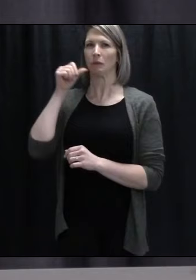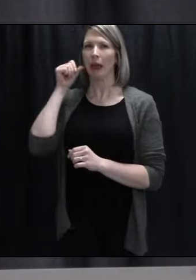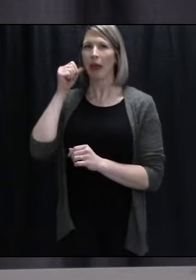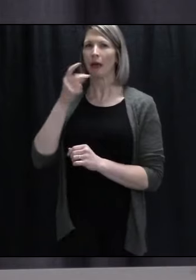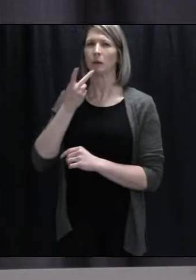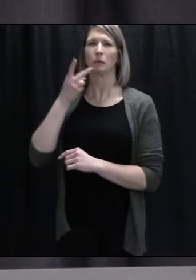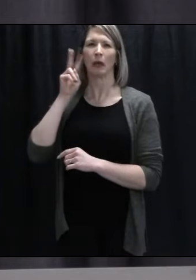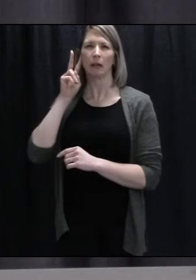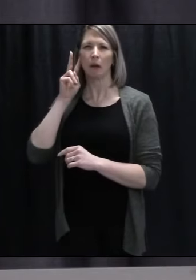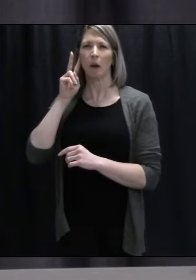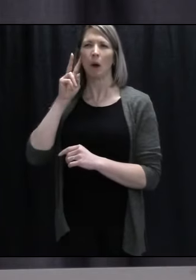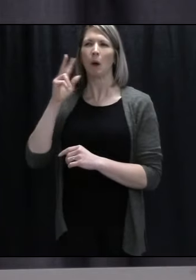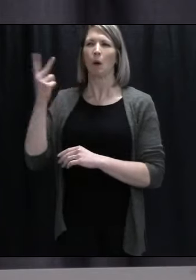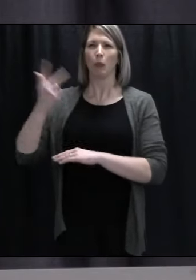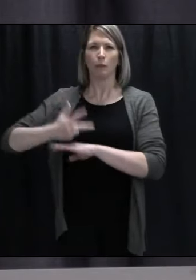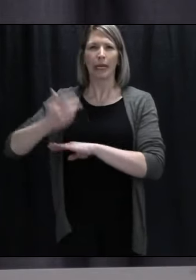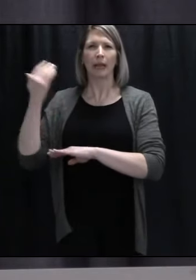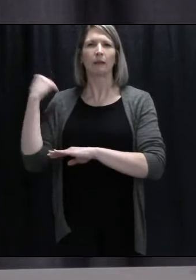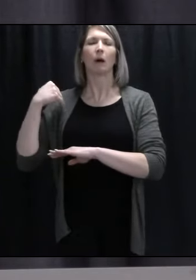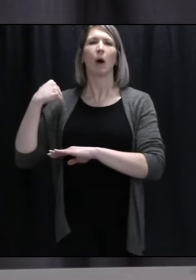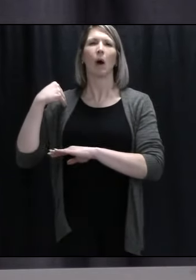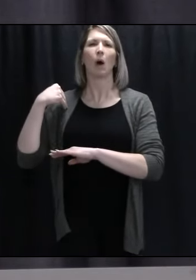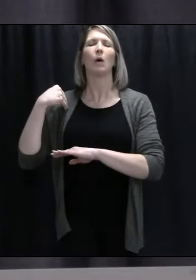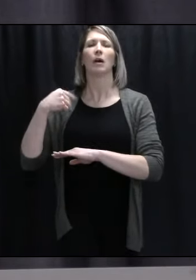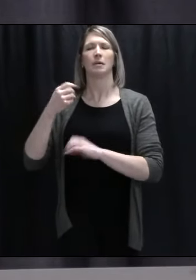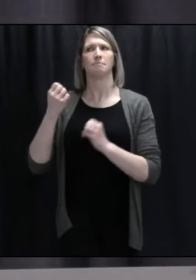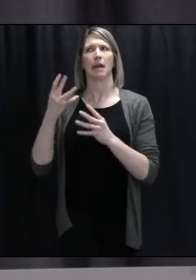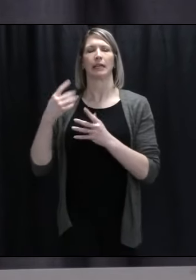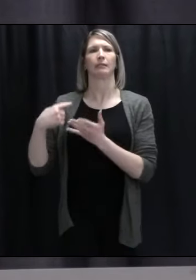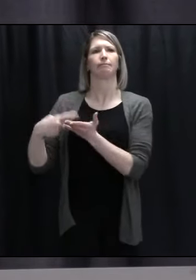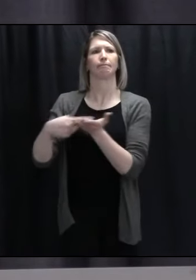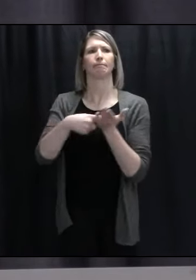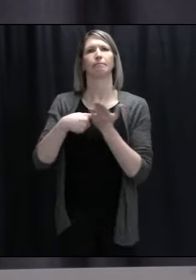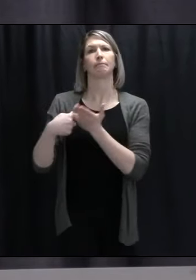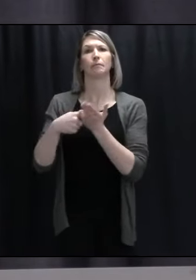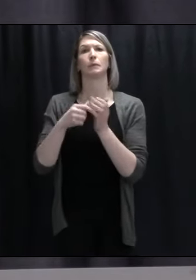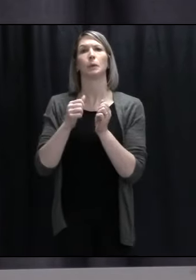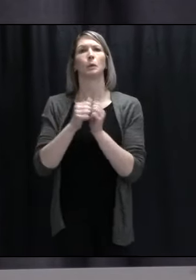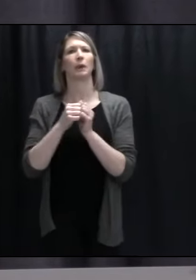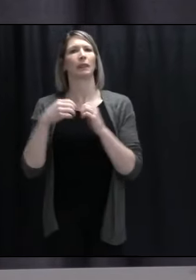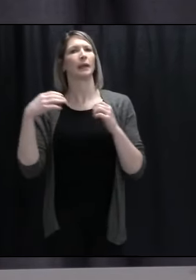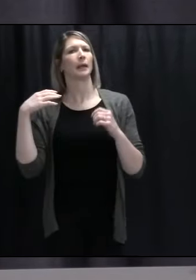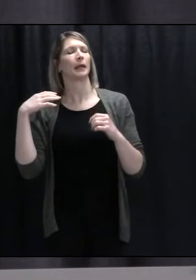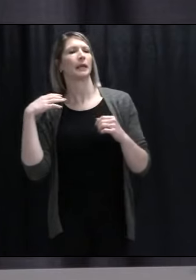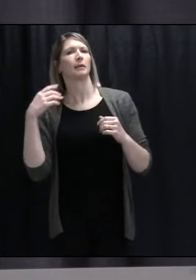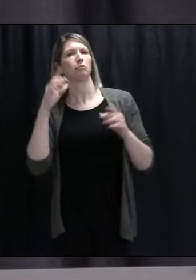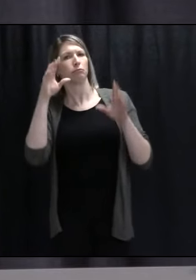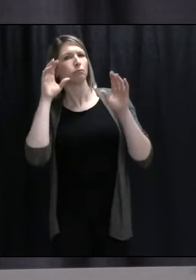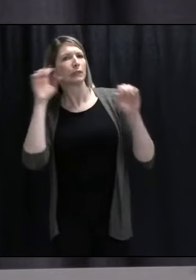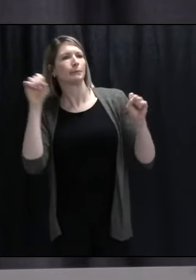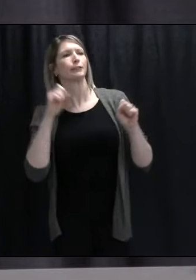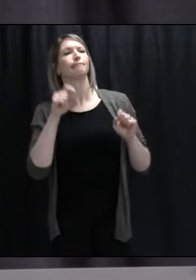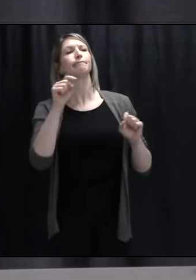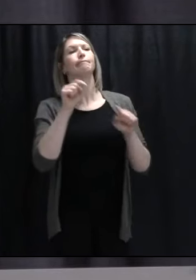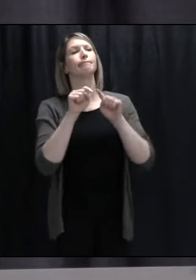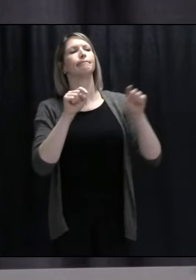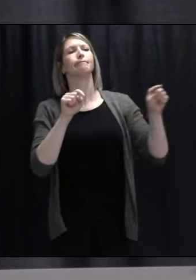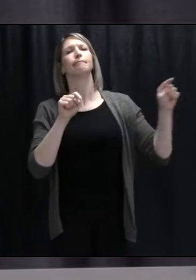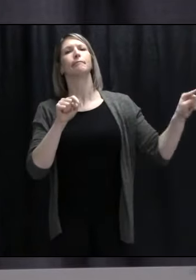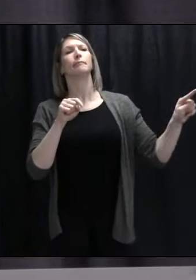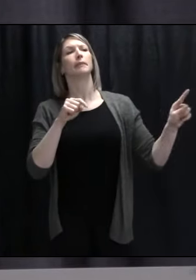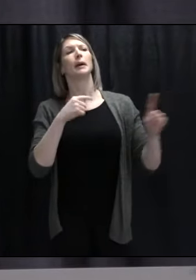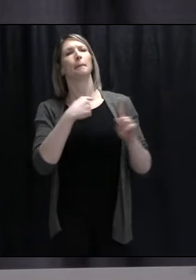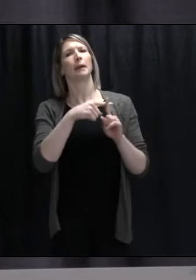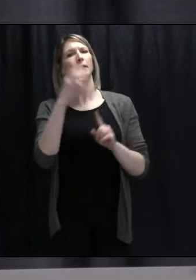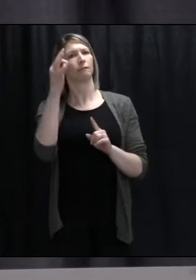other provinces, with other premiers, of course, and with our minister to minister in other provinces. And Minister Hagee's been a big